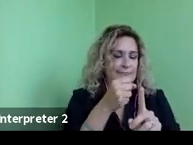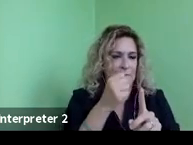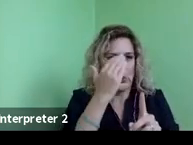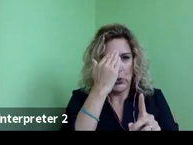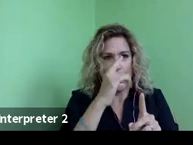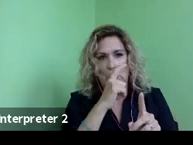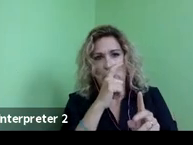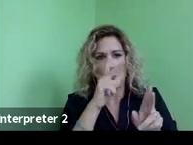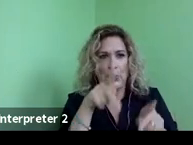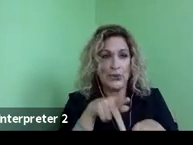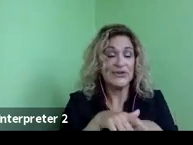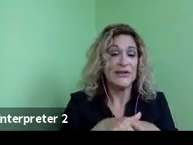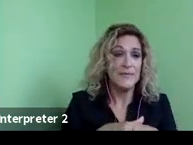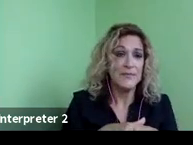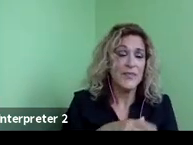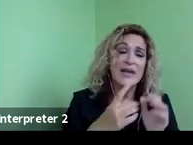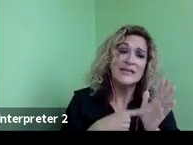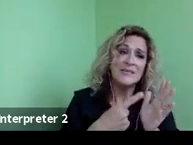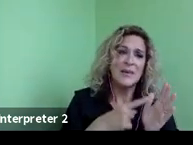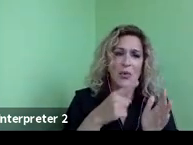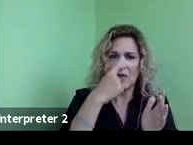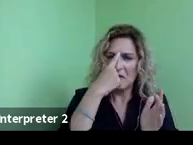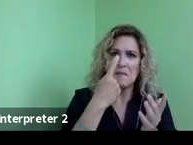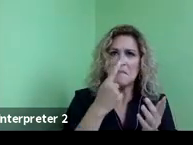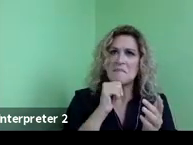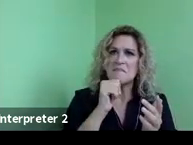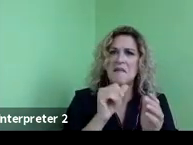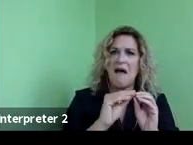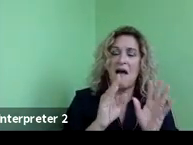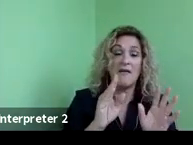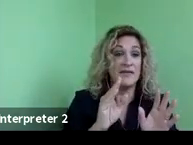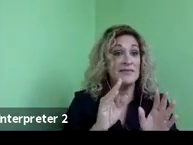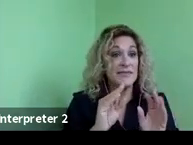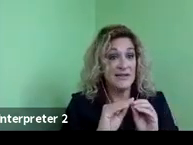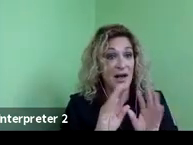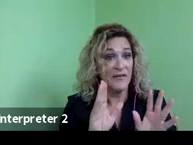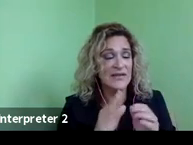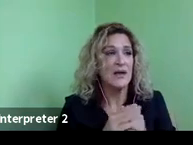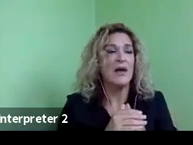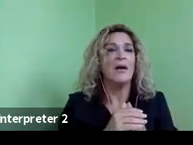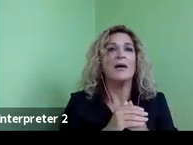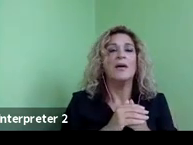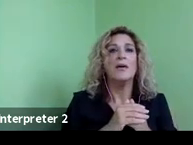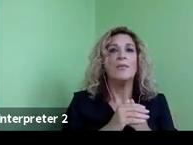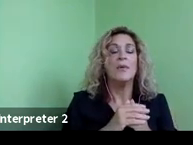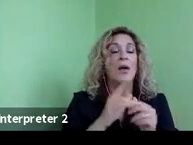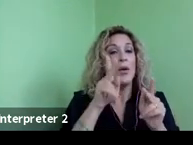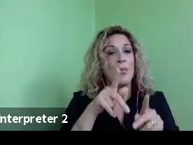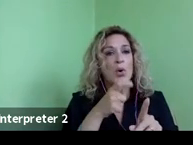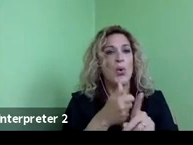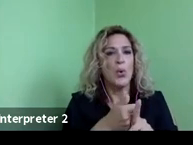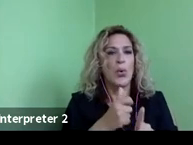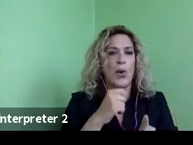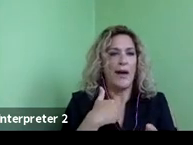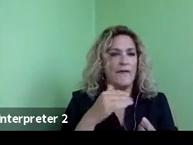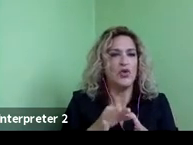the things that are more obviously personally identifying that should be protected. It's that those unique elements as